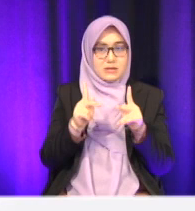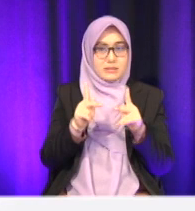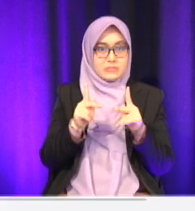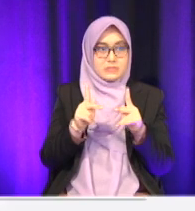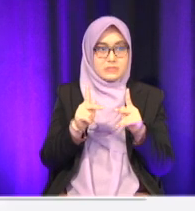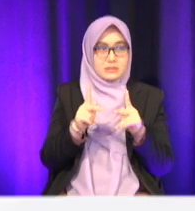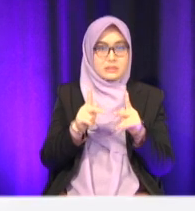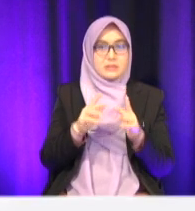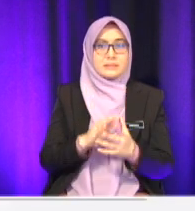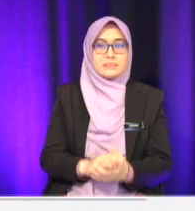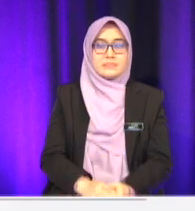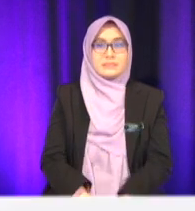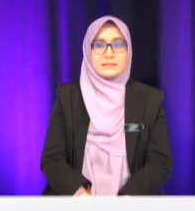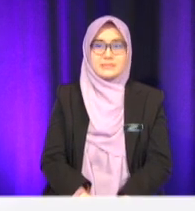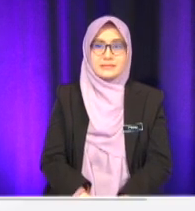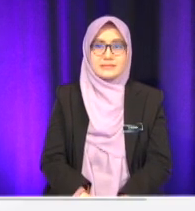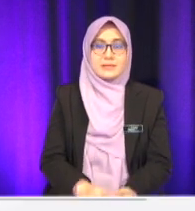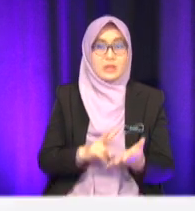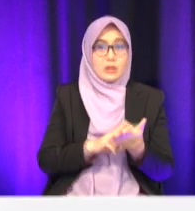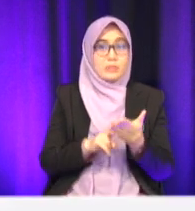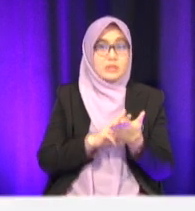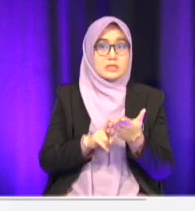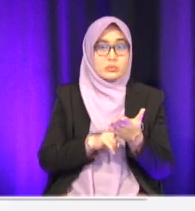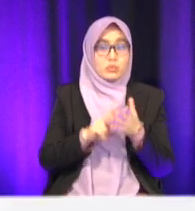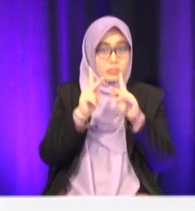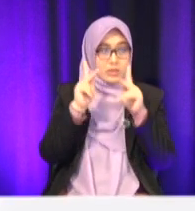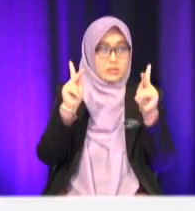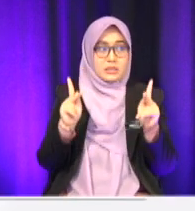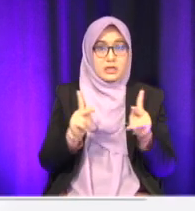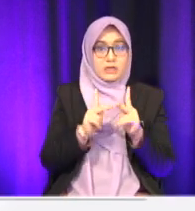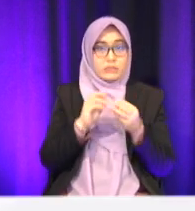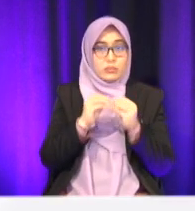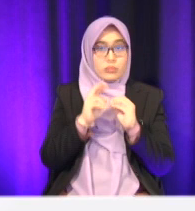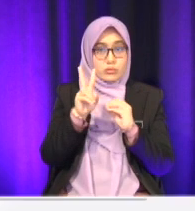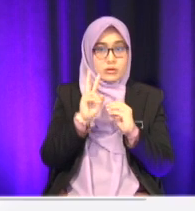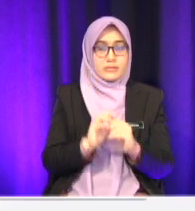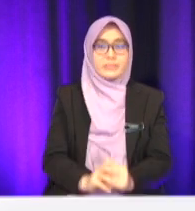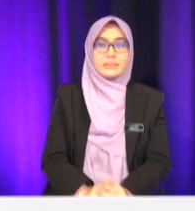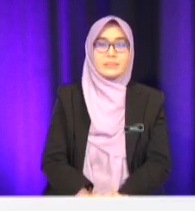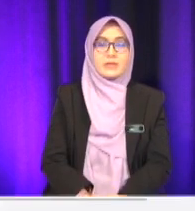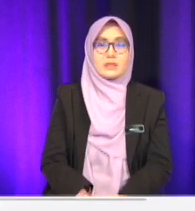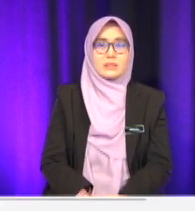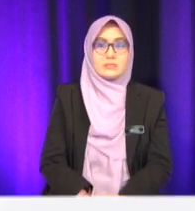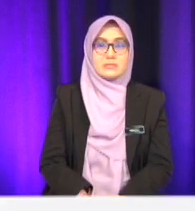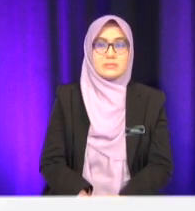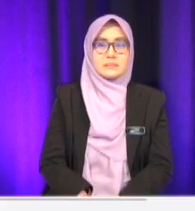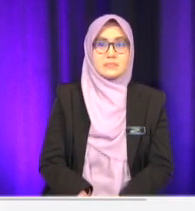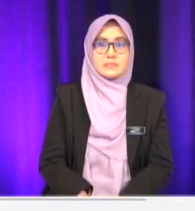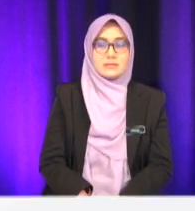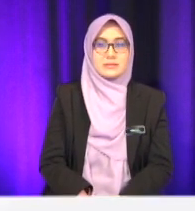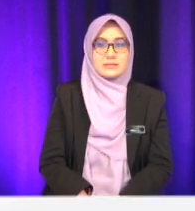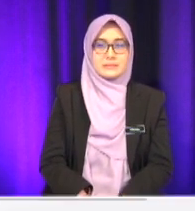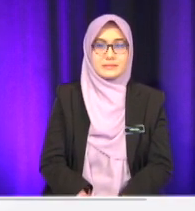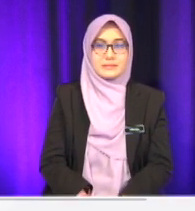looking forward to. It was a workshop on how to deal with disciplinary cases in the safest way possible. The